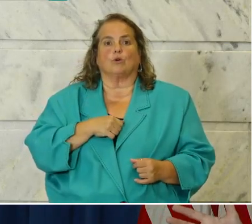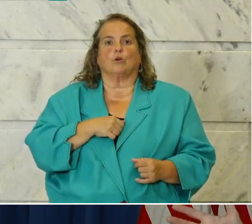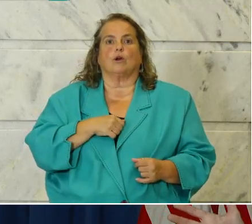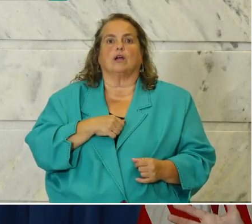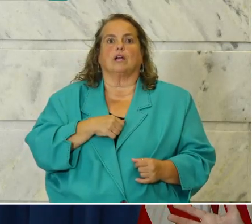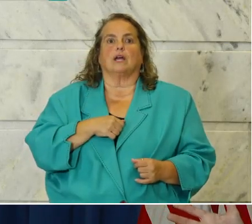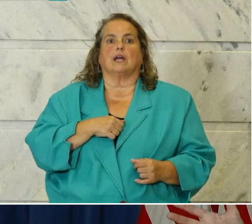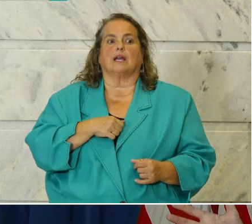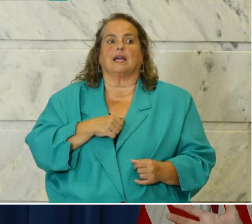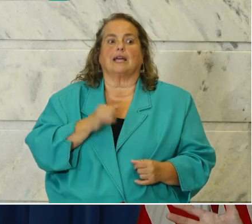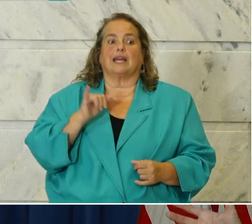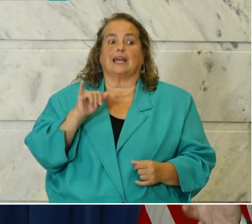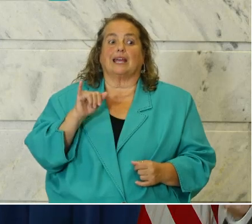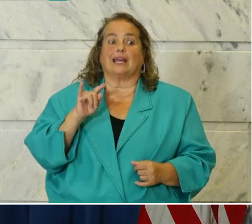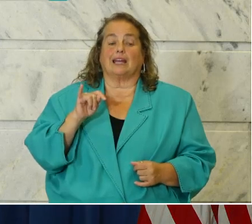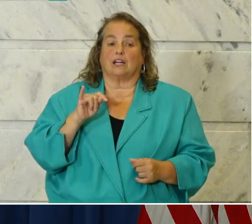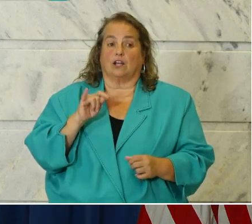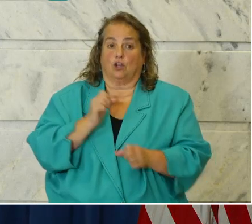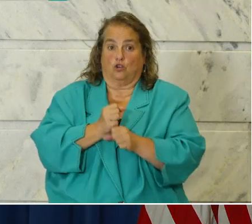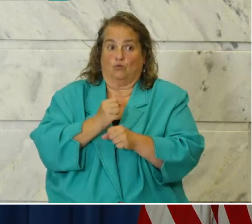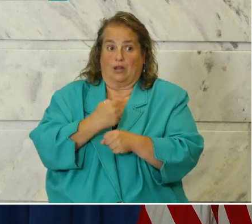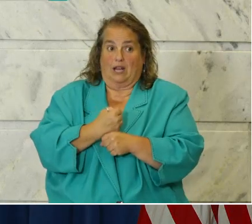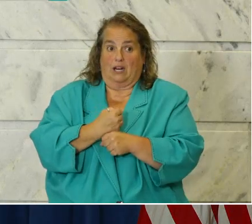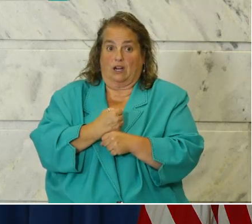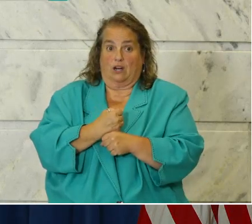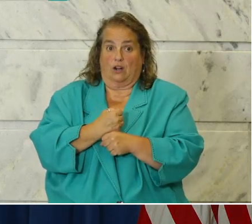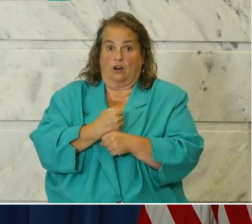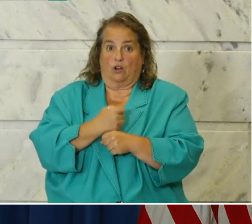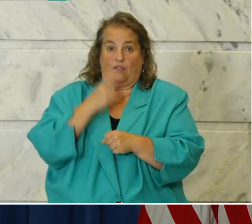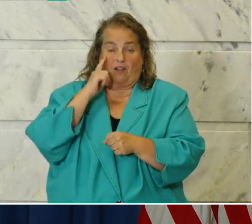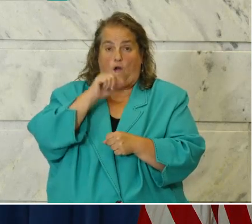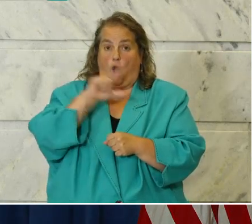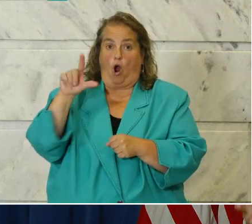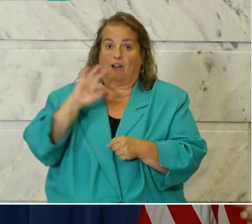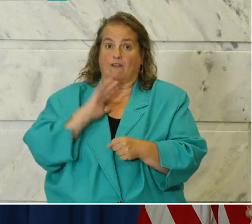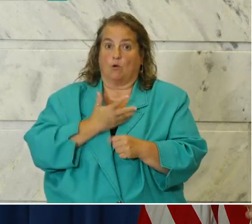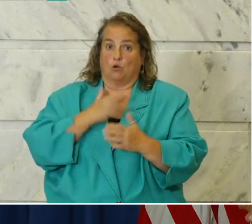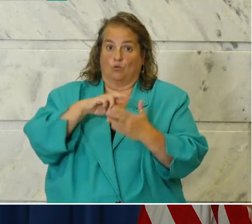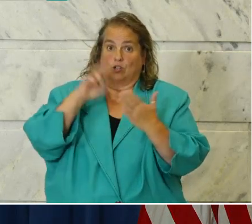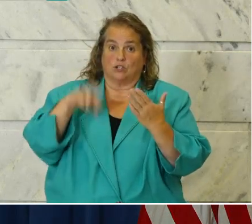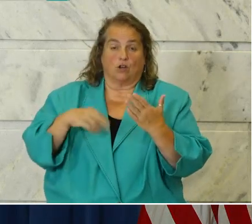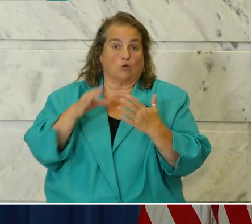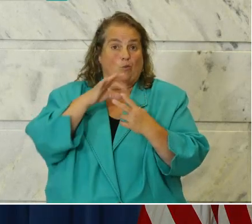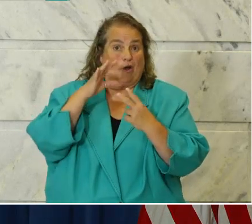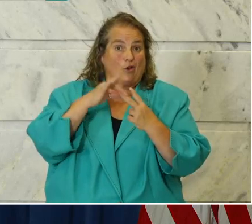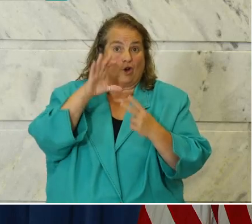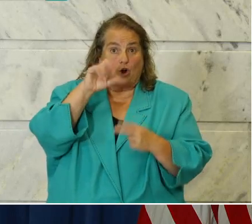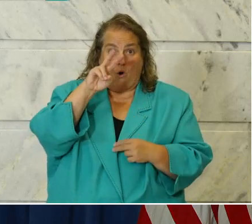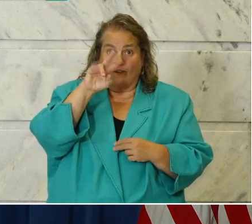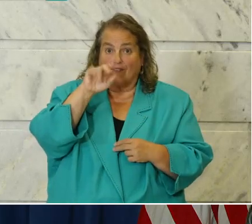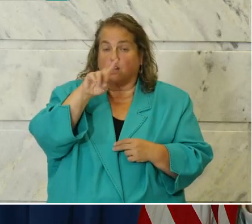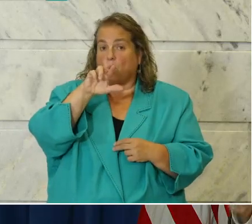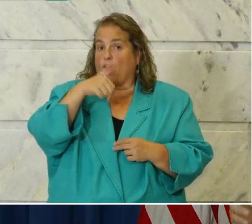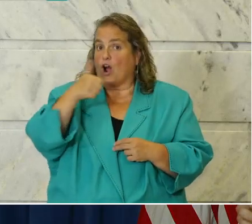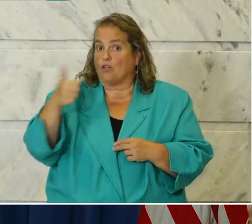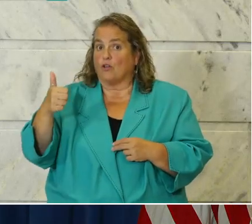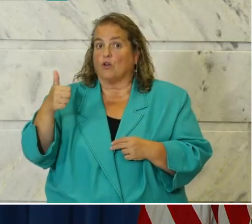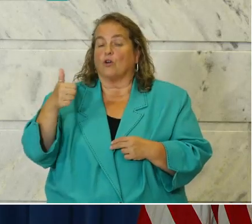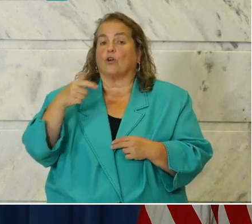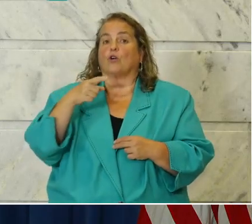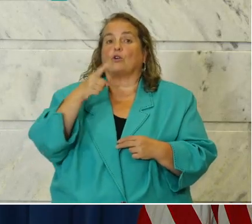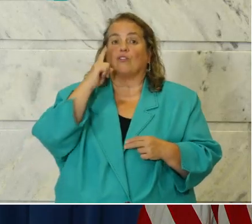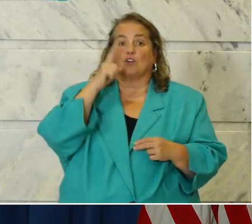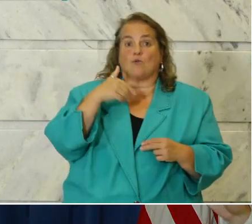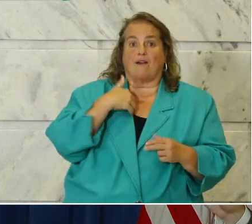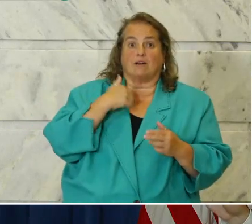Created through all, I believe, of our results, whether it's COVID or other thing, into one pot. We think we have a number